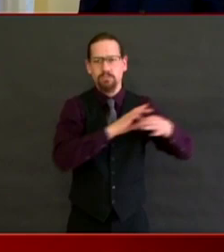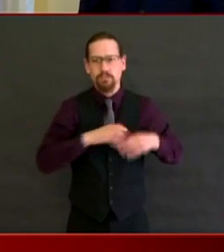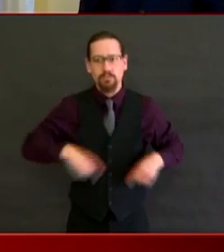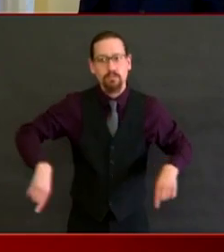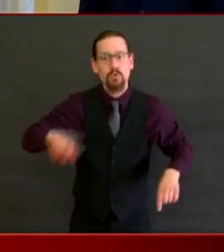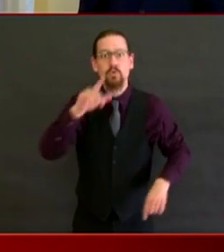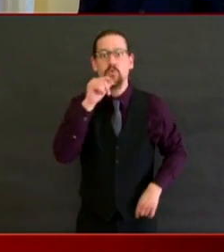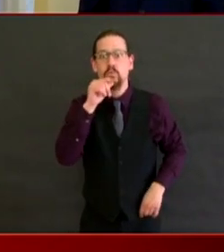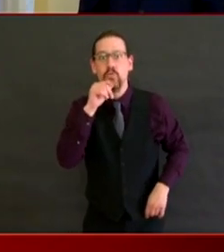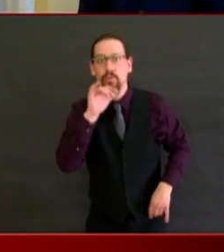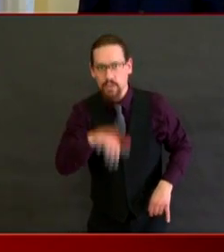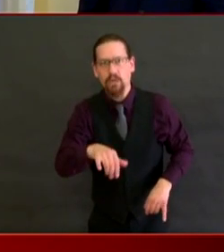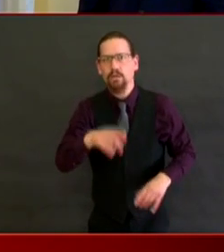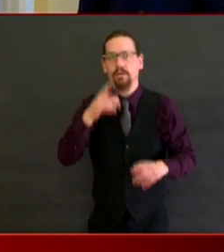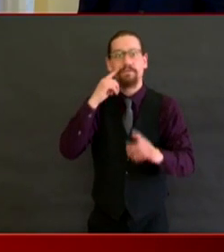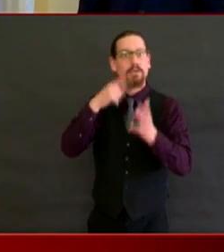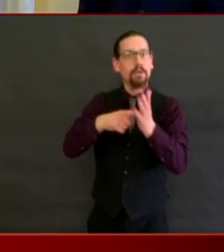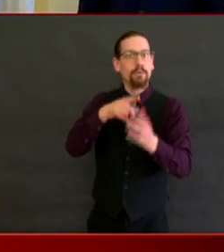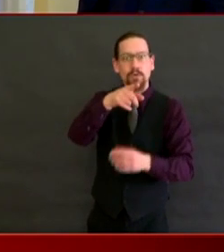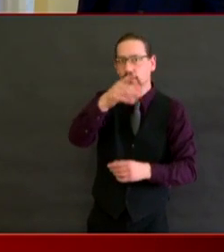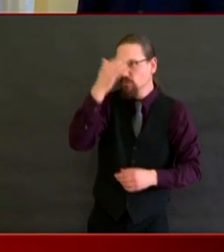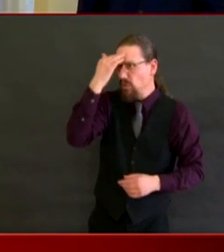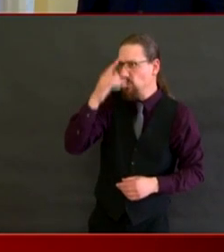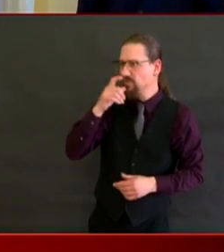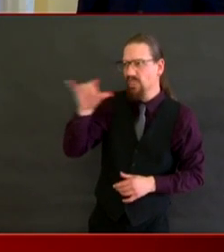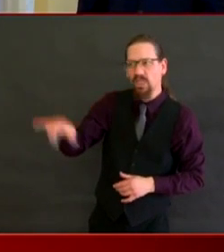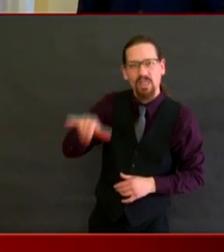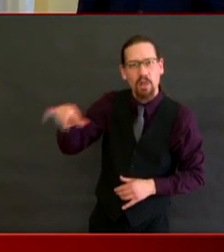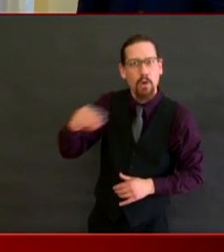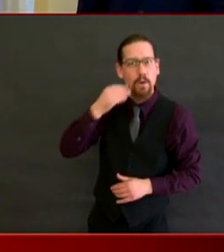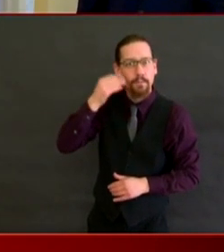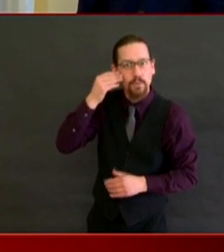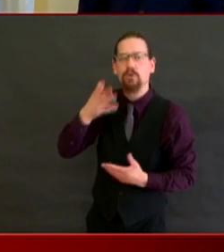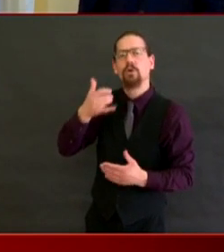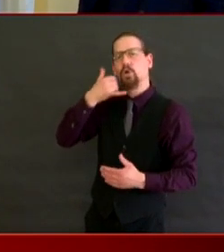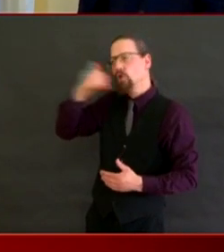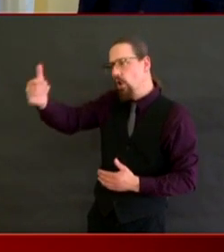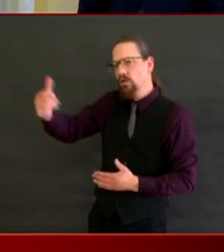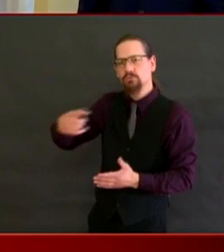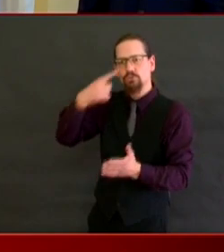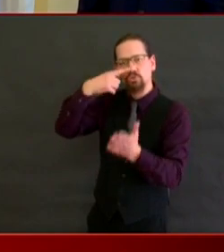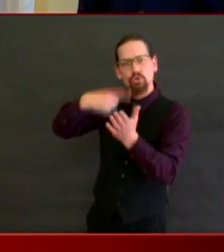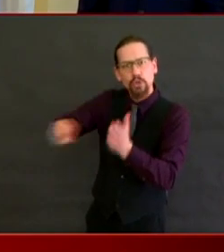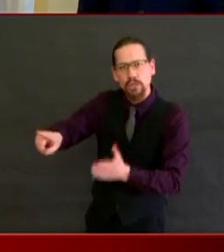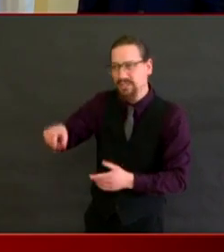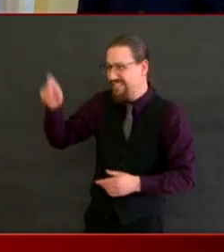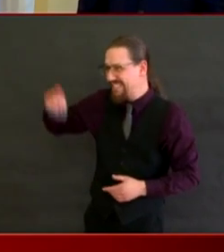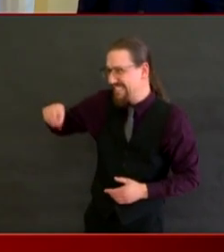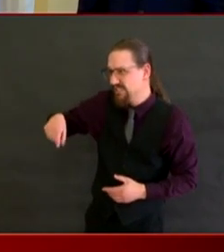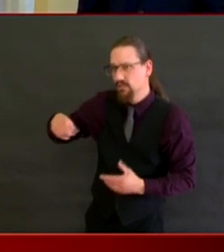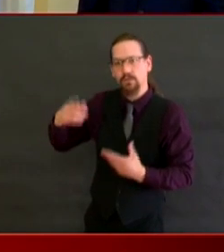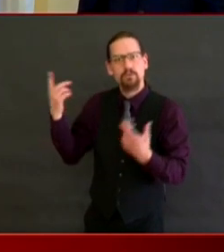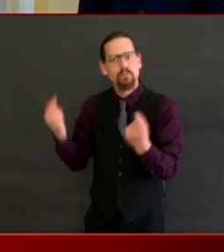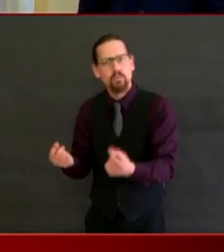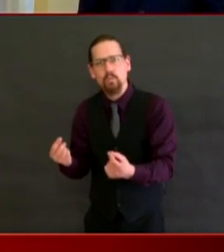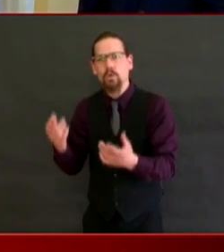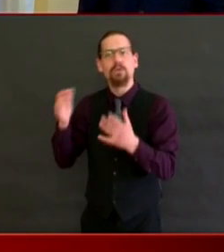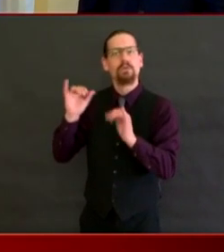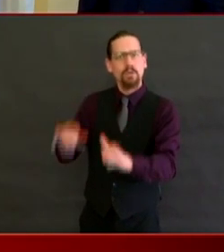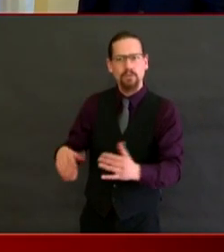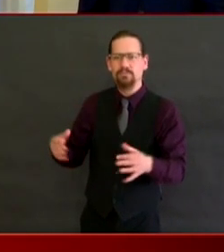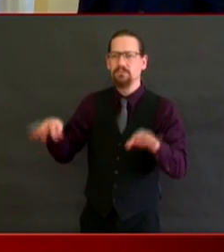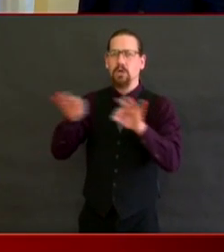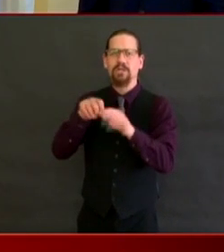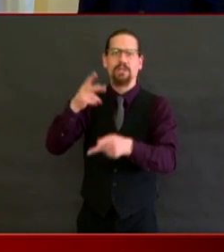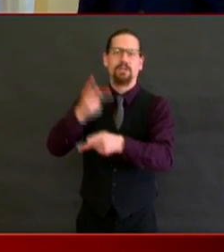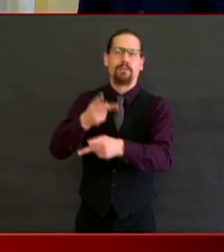home? Those are also daily numbers that you can follow and keep track of for yourselves and for the people around you,